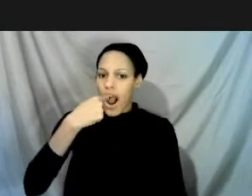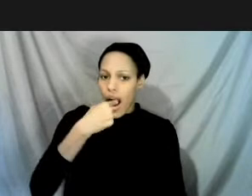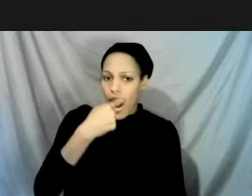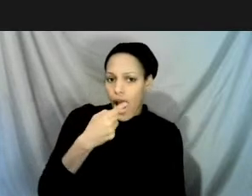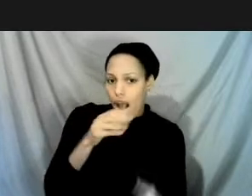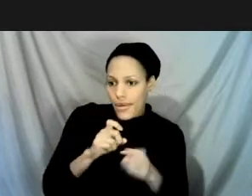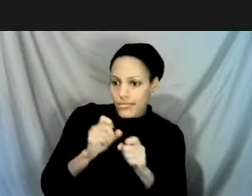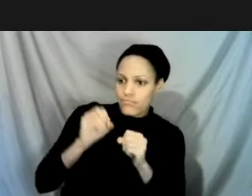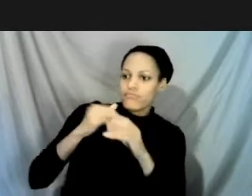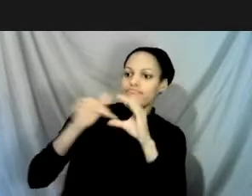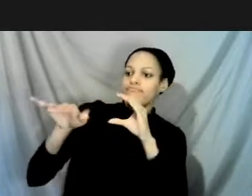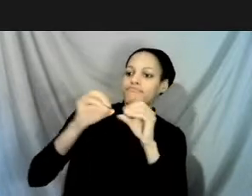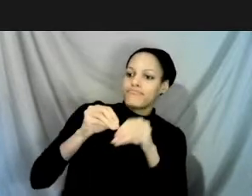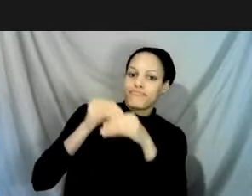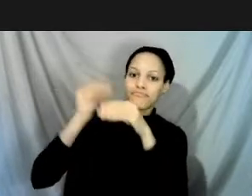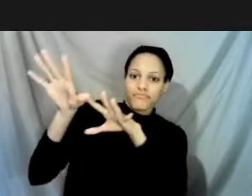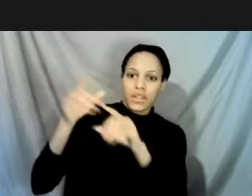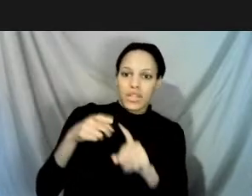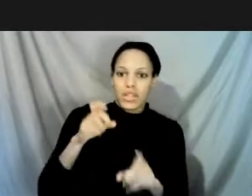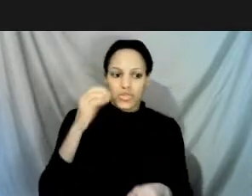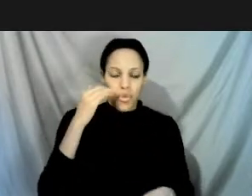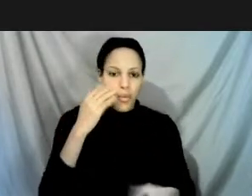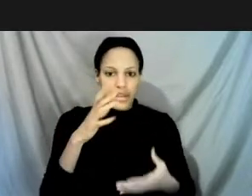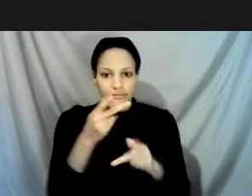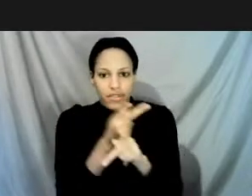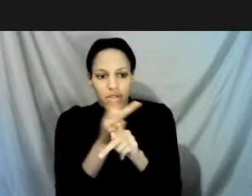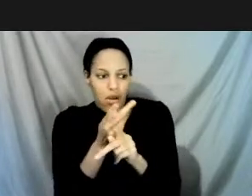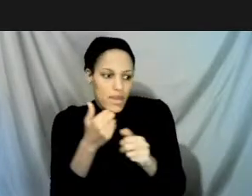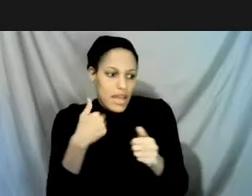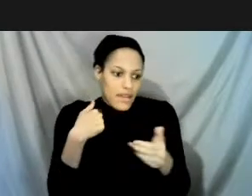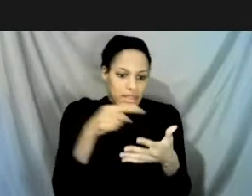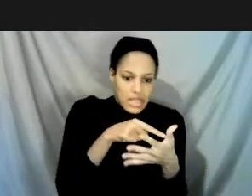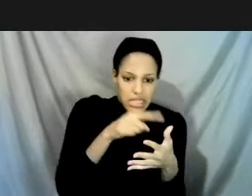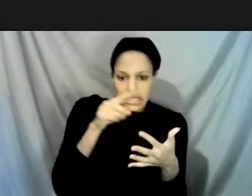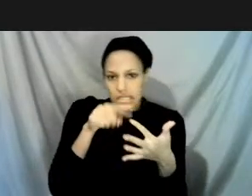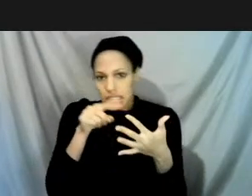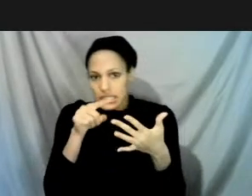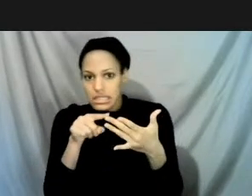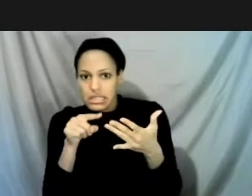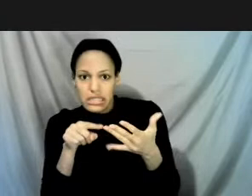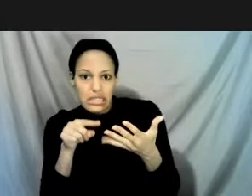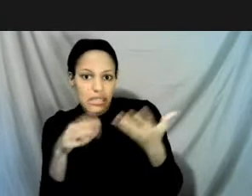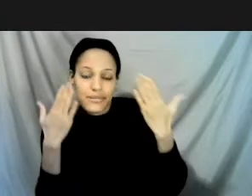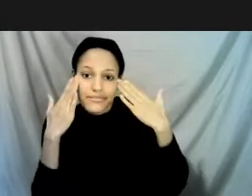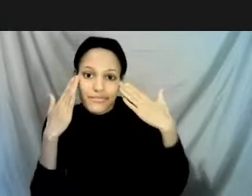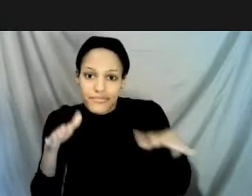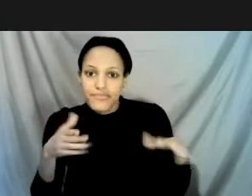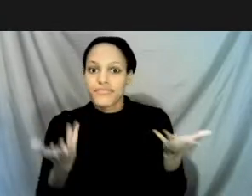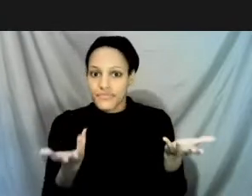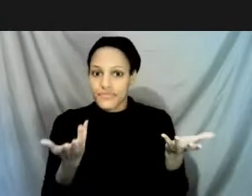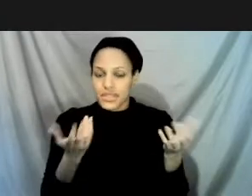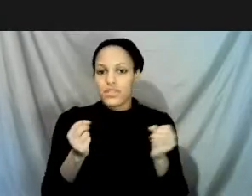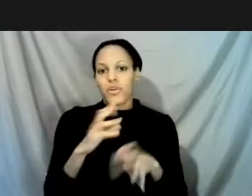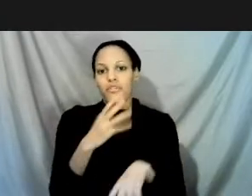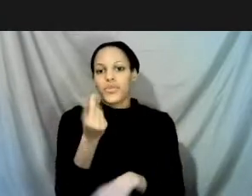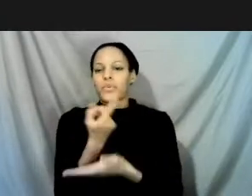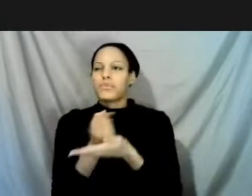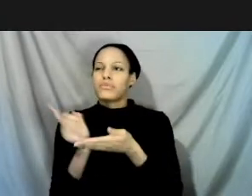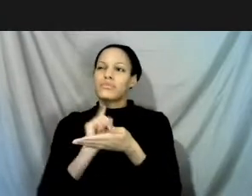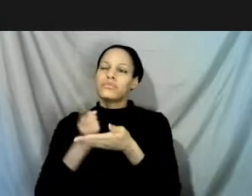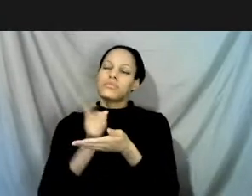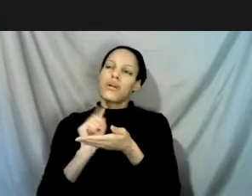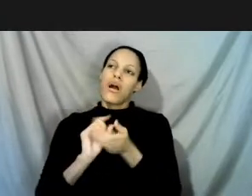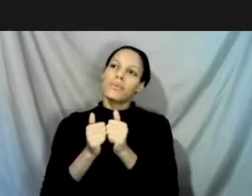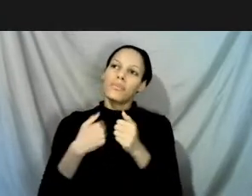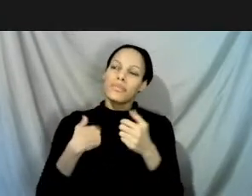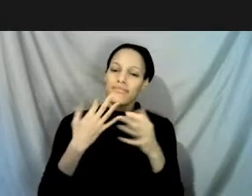some Swiss. Oh, we have some this and we have some that. And a couple of weeks ago, I was with some family and we were